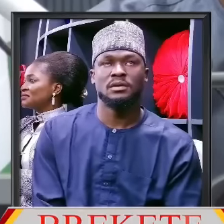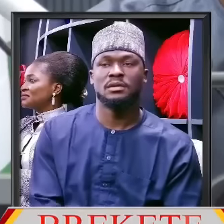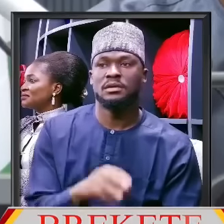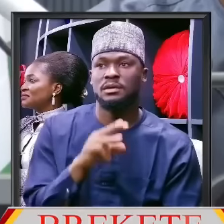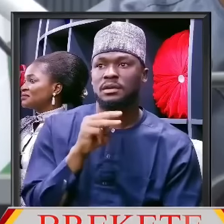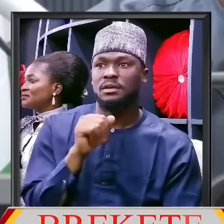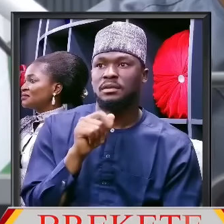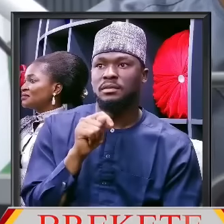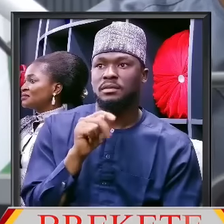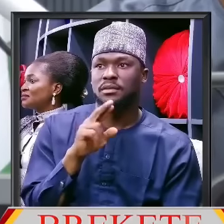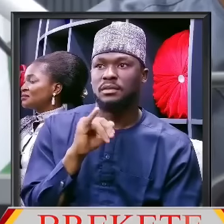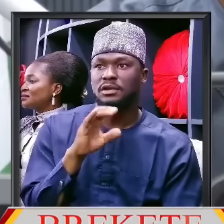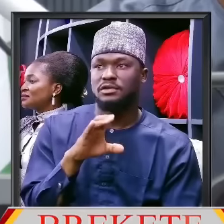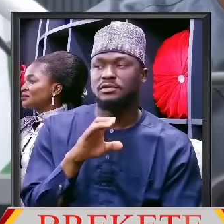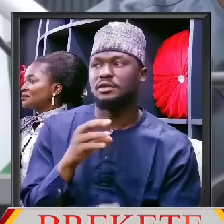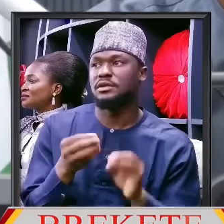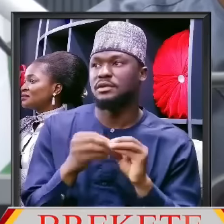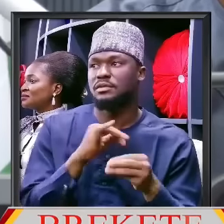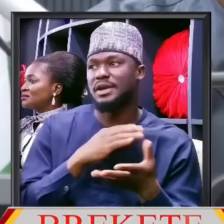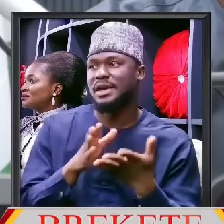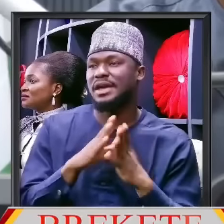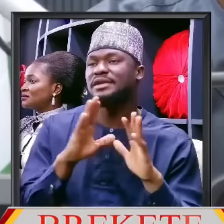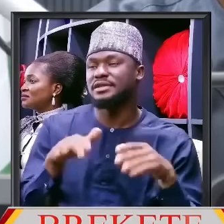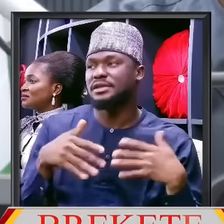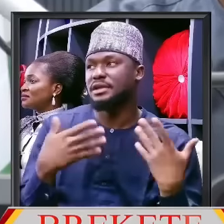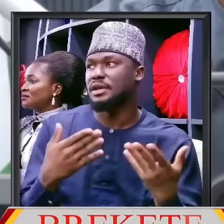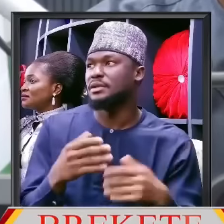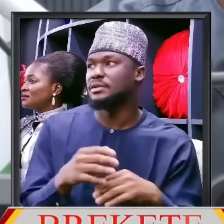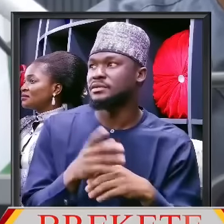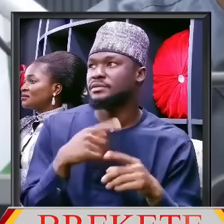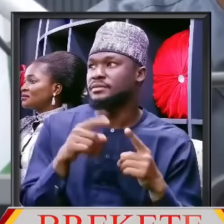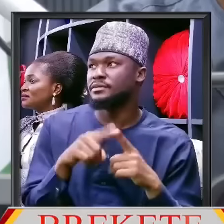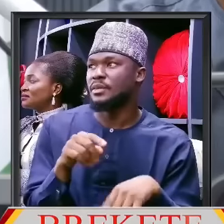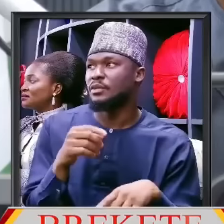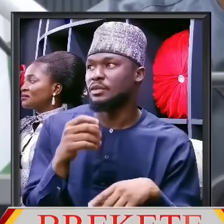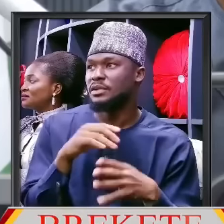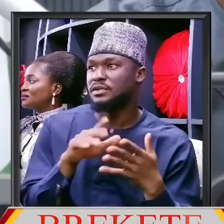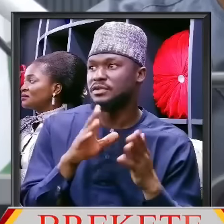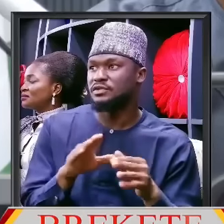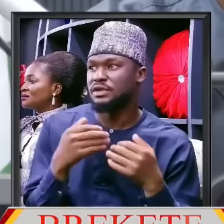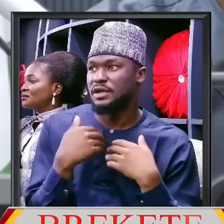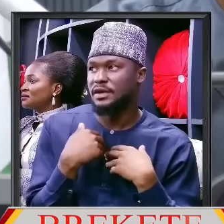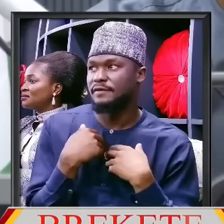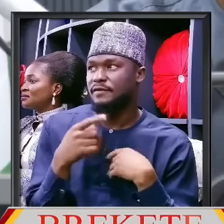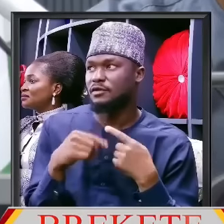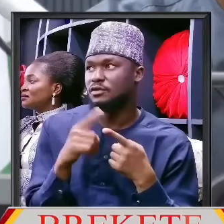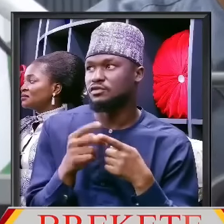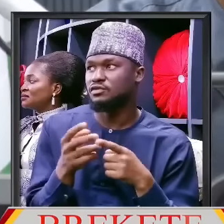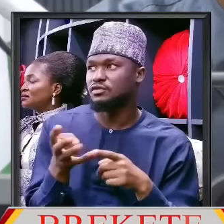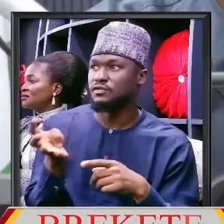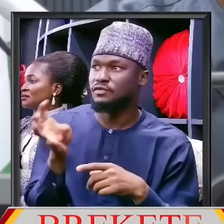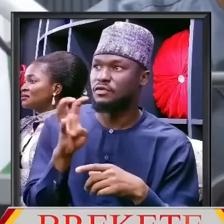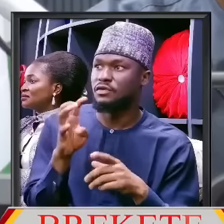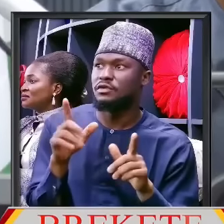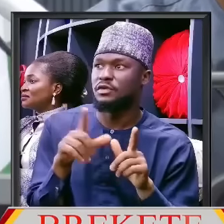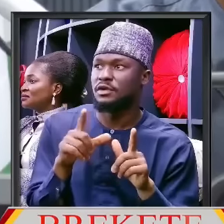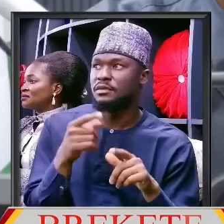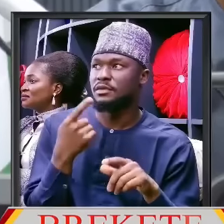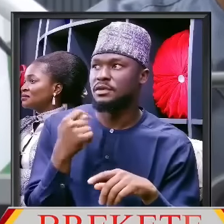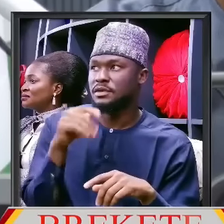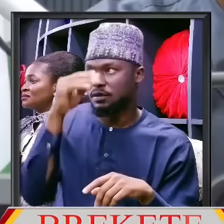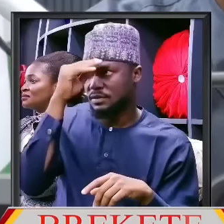matriculation number. I said, how do they change matriculation number when a student has gotten to 400 level? The